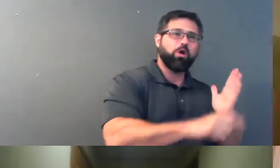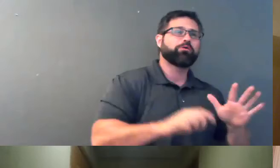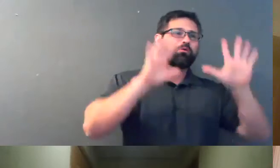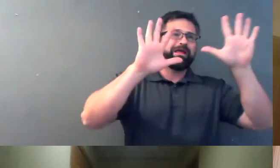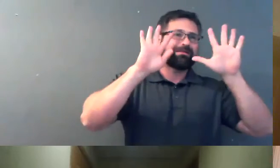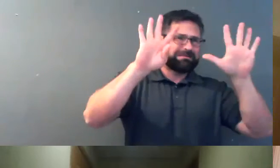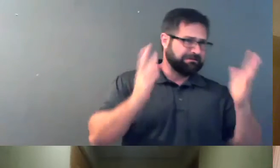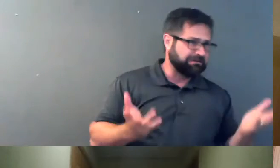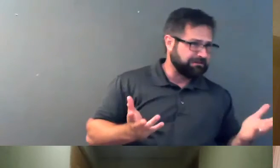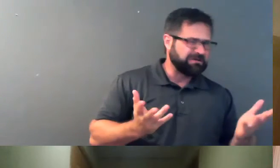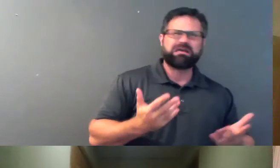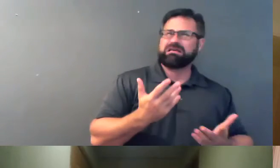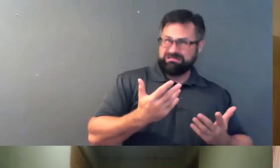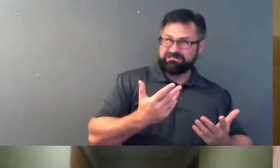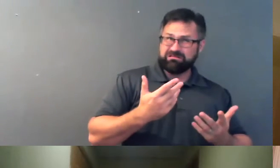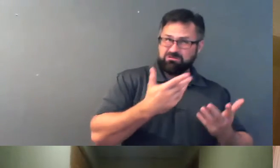not a question, but